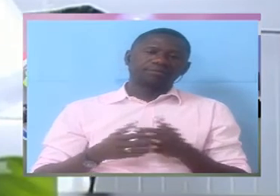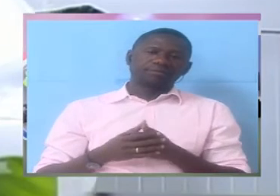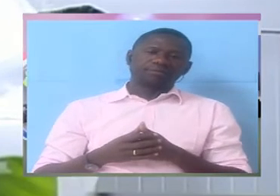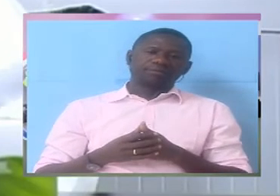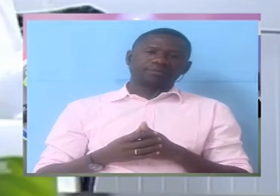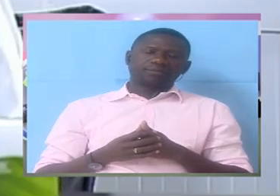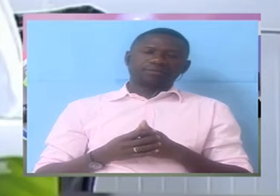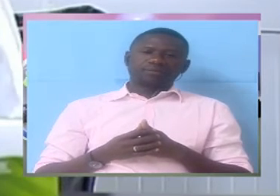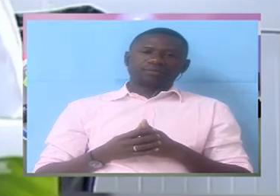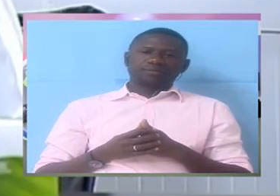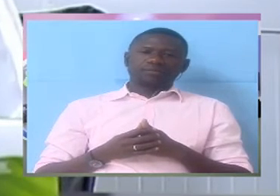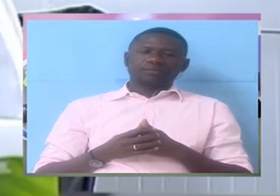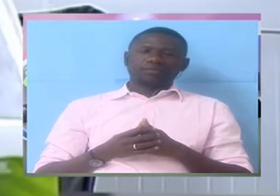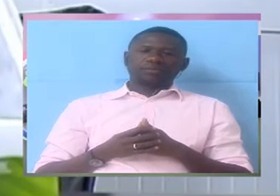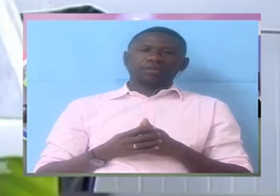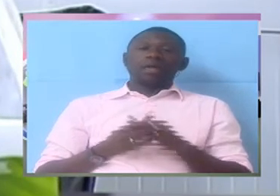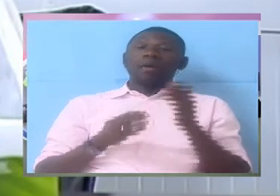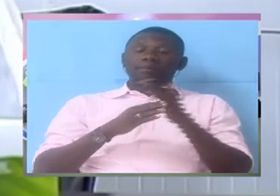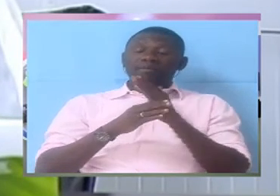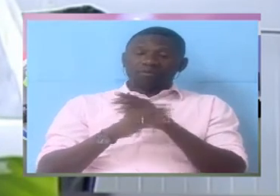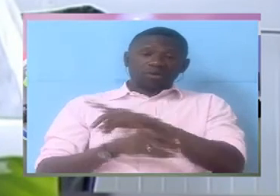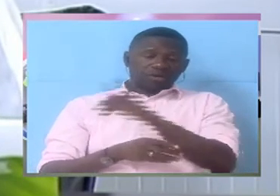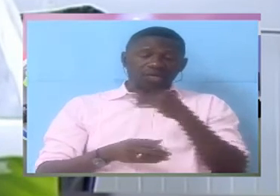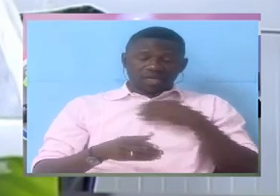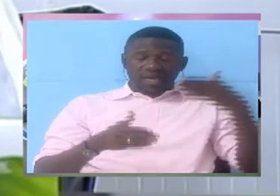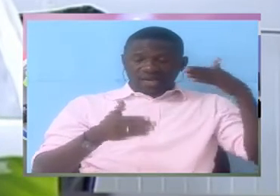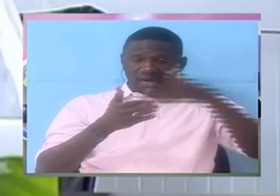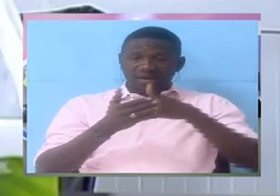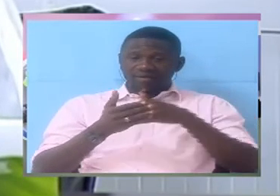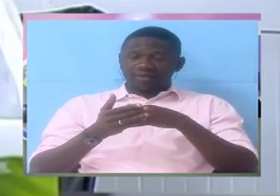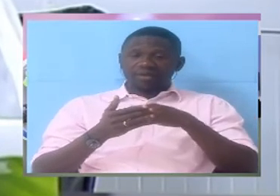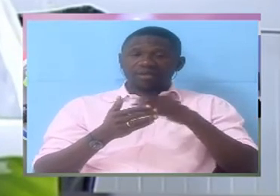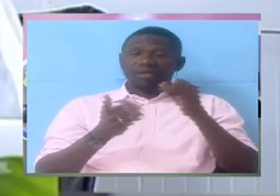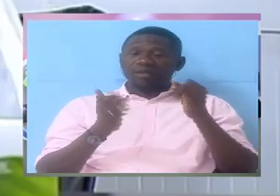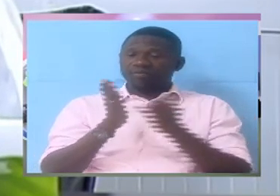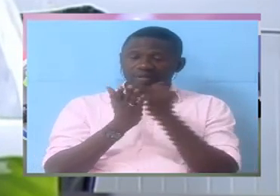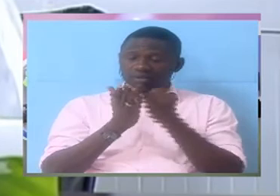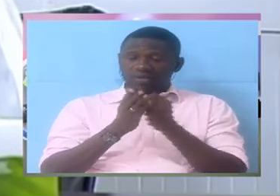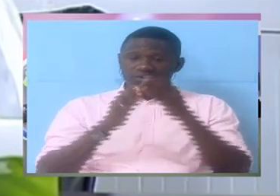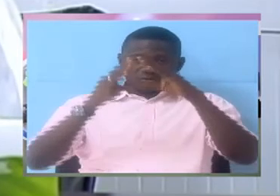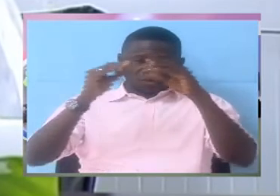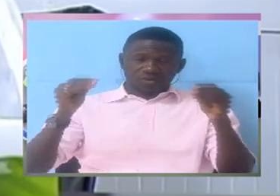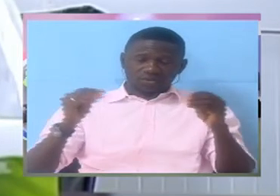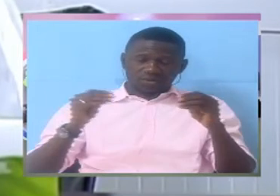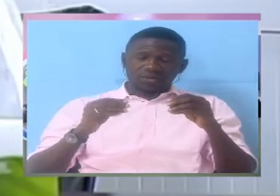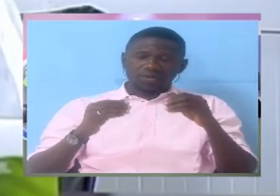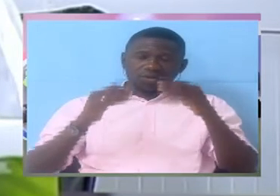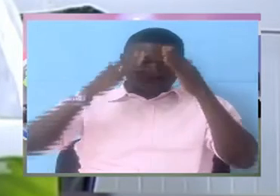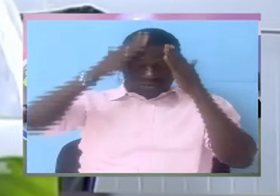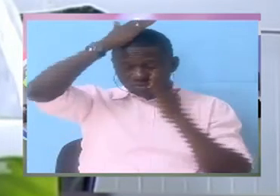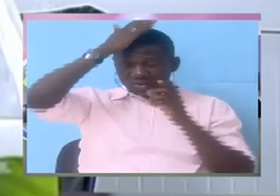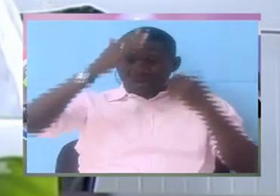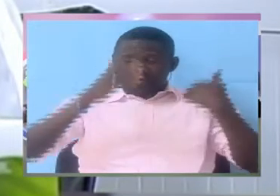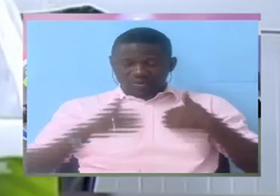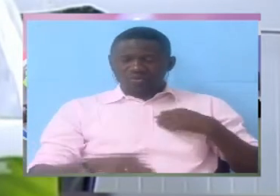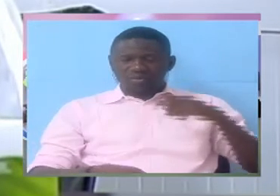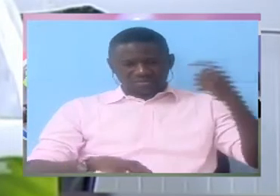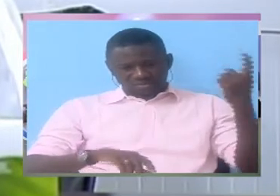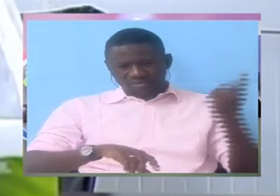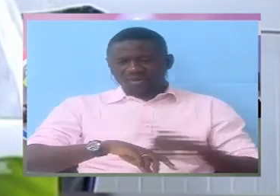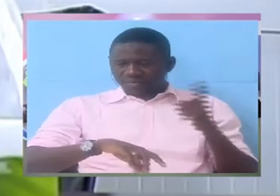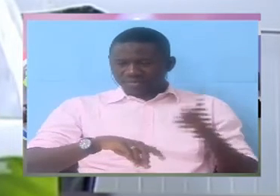the arrival at the investigation, soldiers were beating. Janibe fudala kisikisiro bundala. Sojaro lubeli